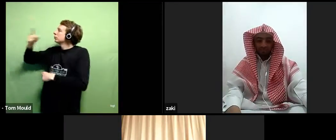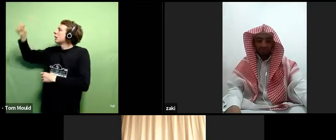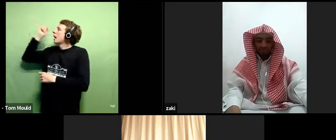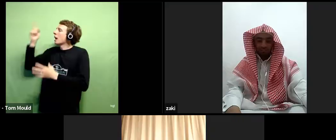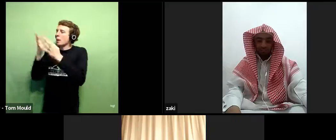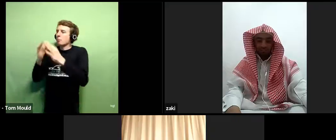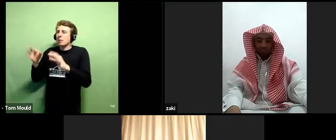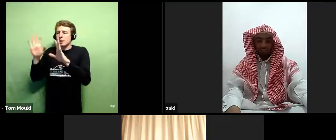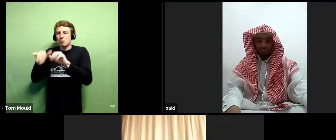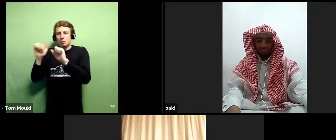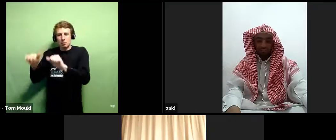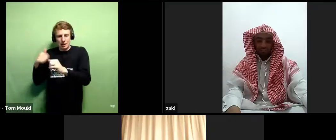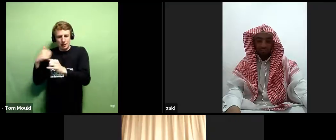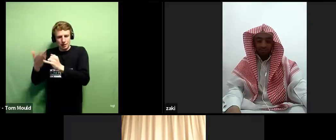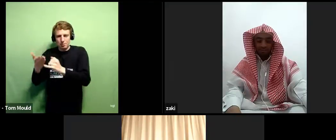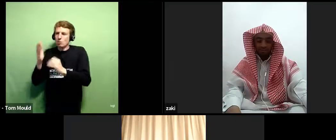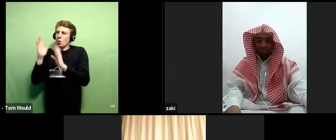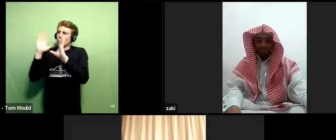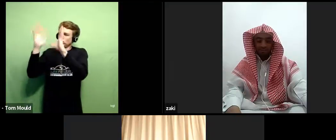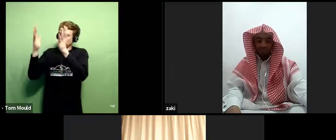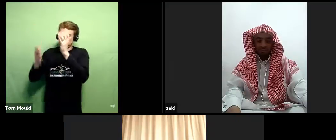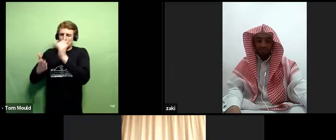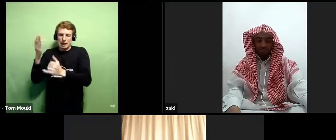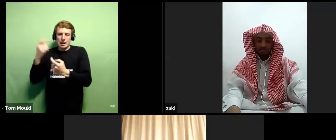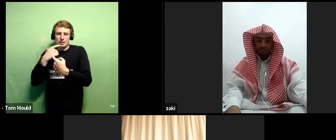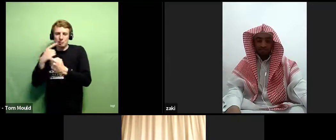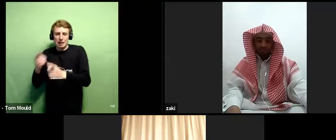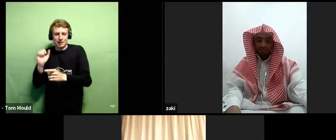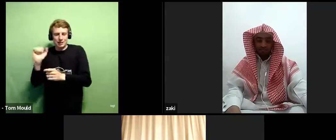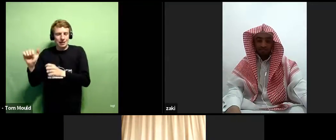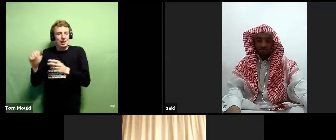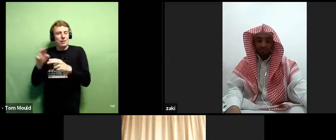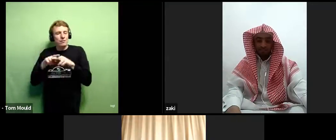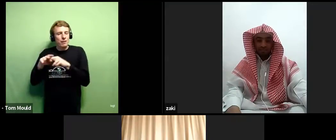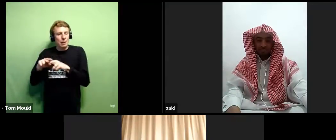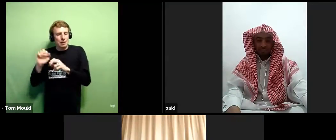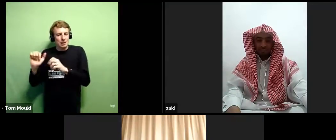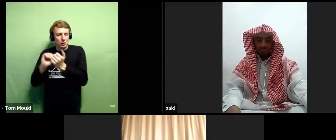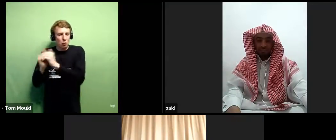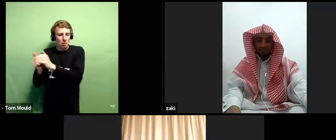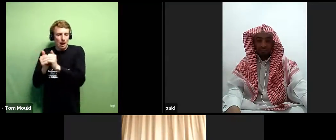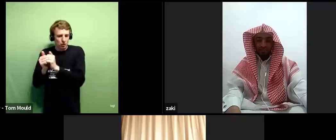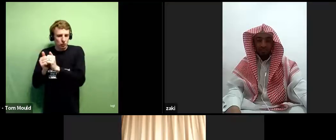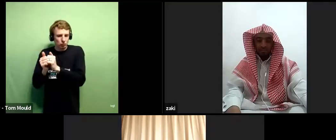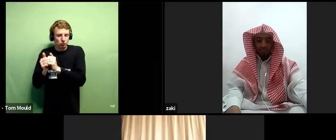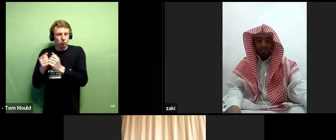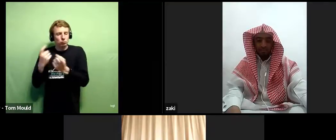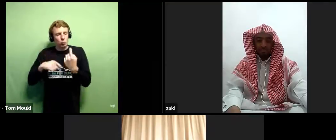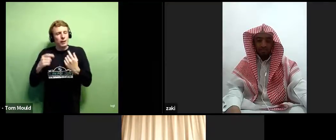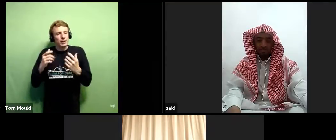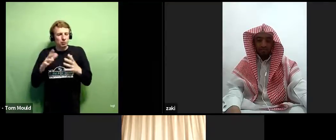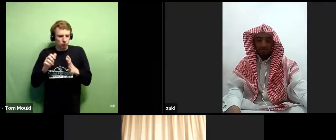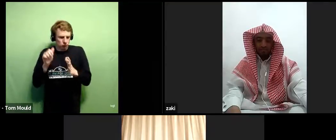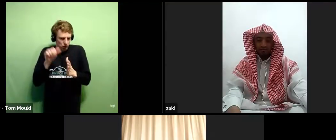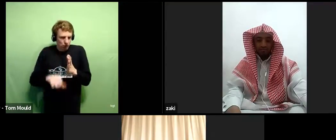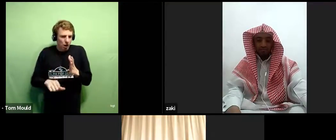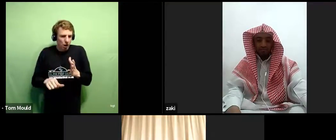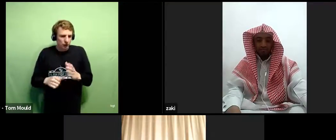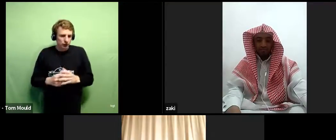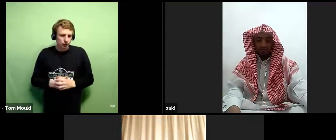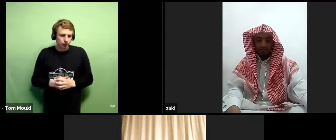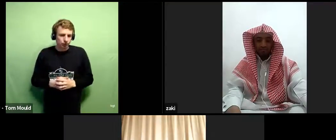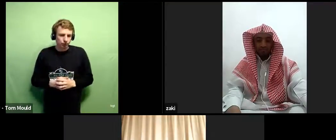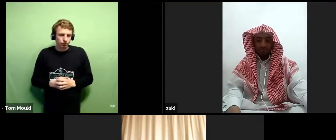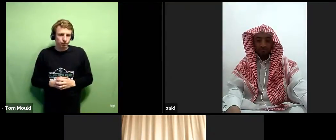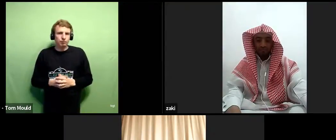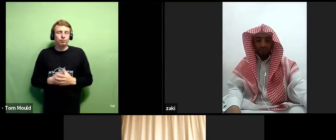family and companions to proceed. We have now finished the section of today's session that is relates to